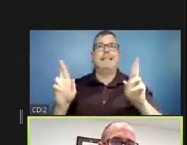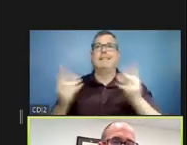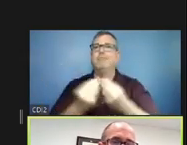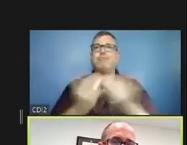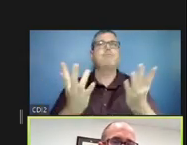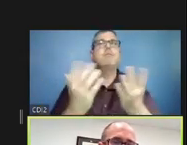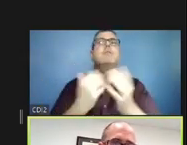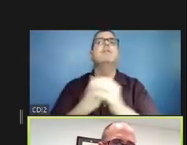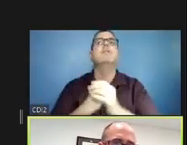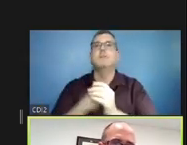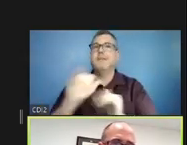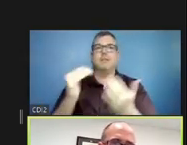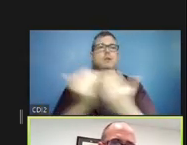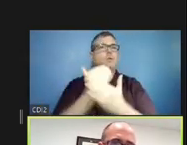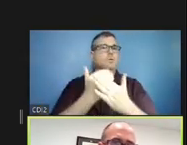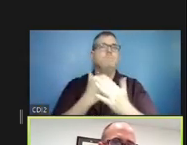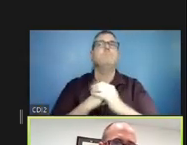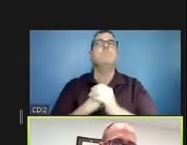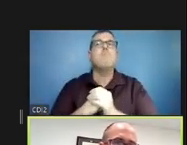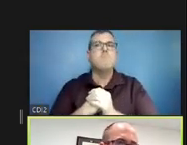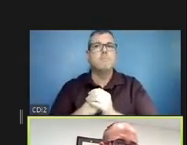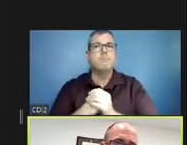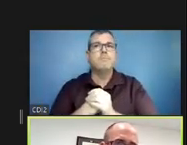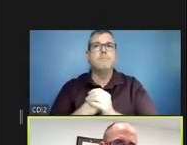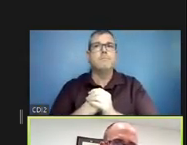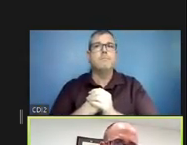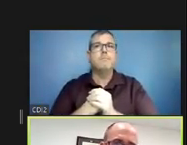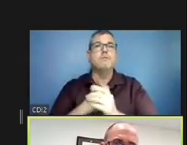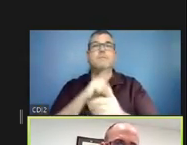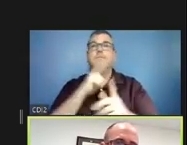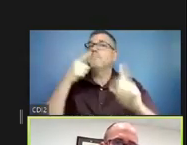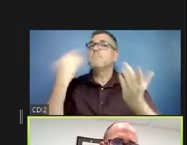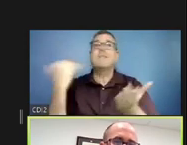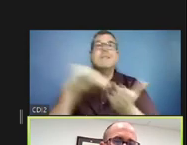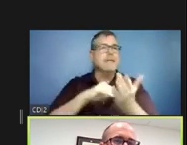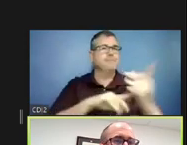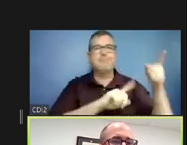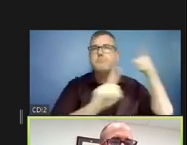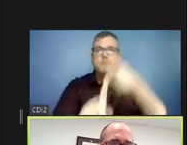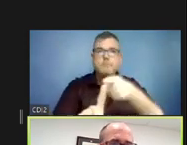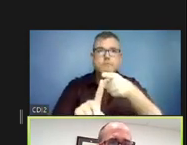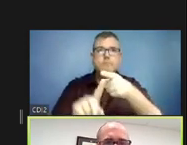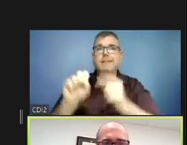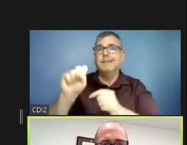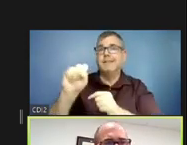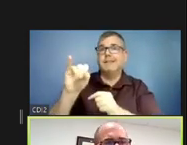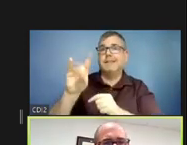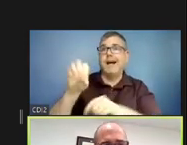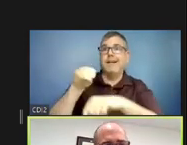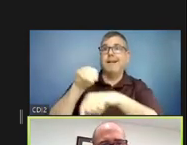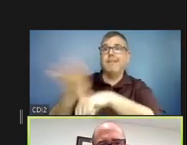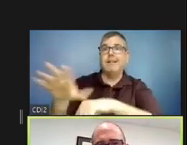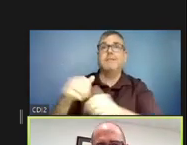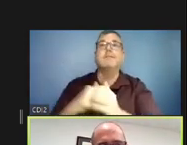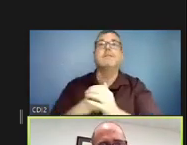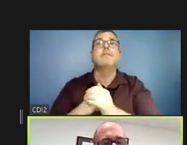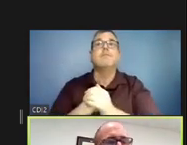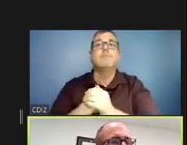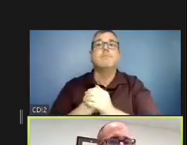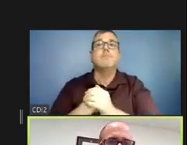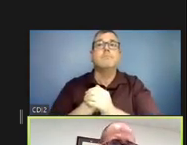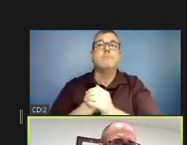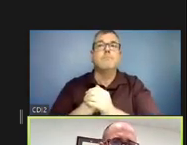majority of the side effects, are those sort of local reactions, kind of soreness, redness, and swelling at the